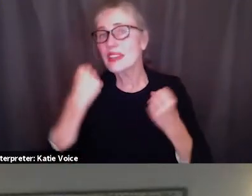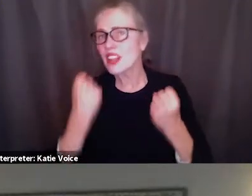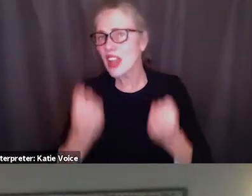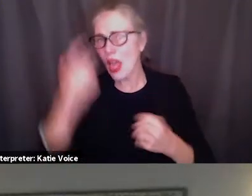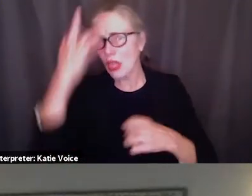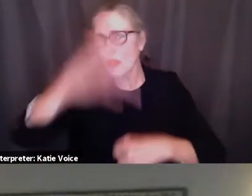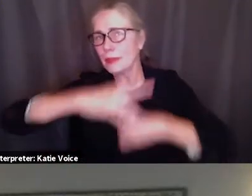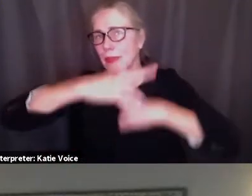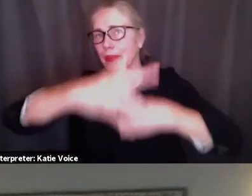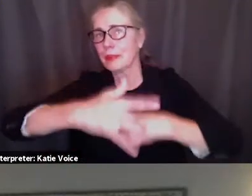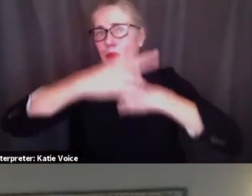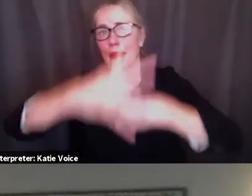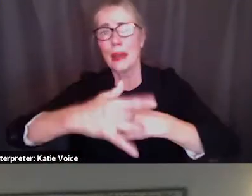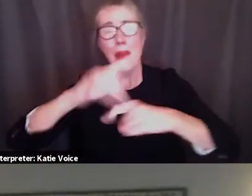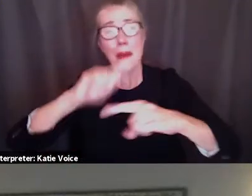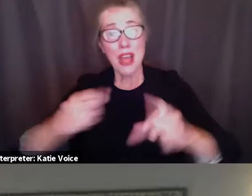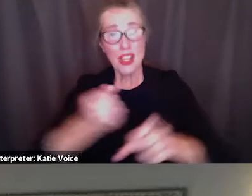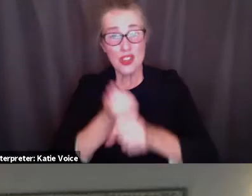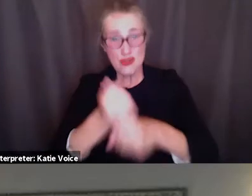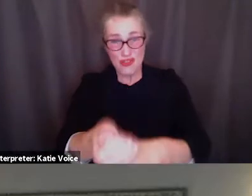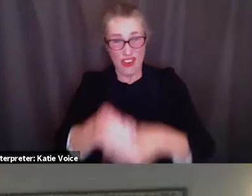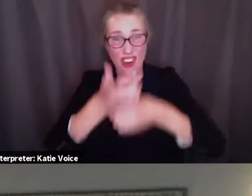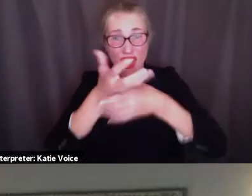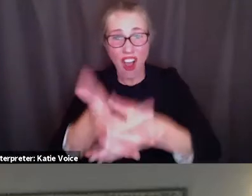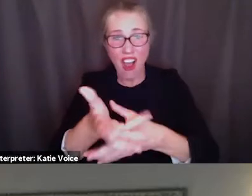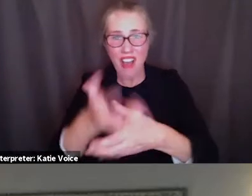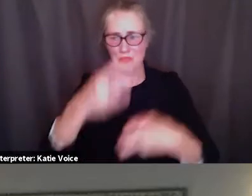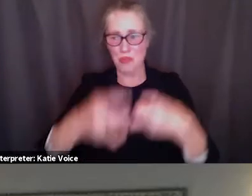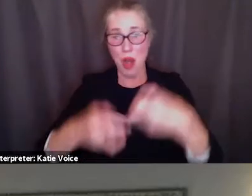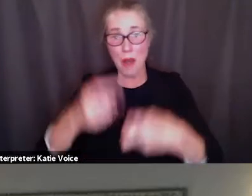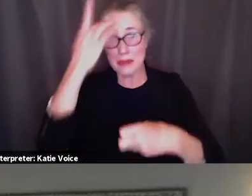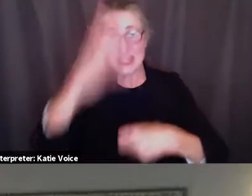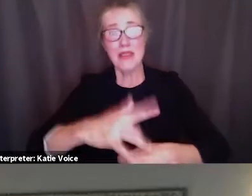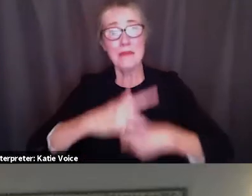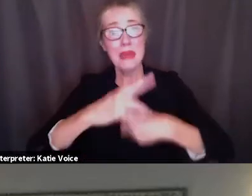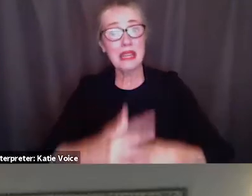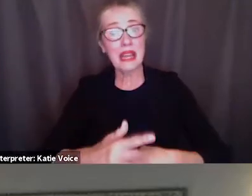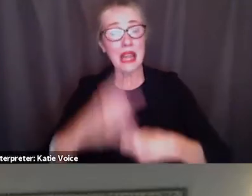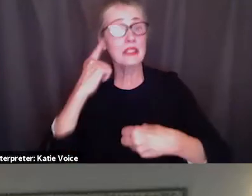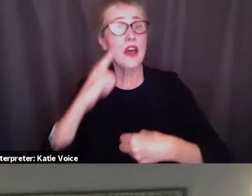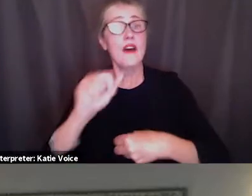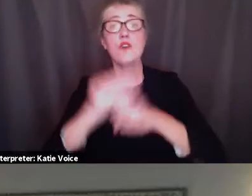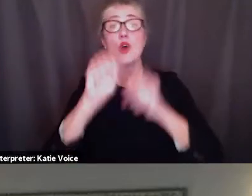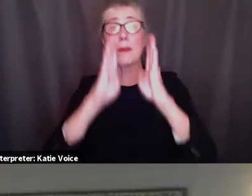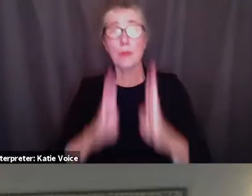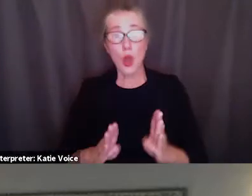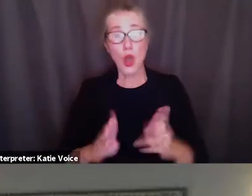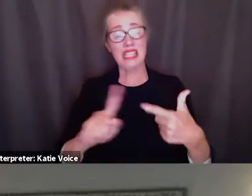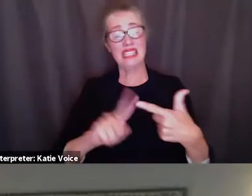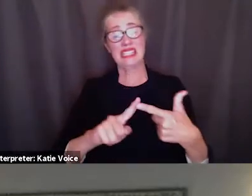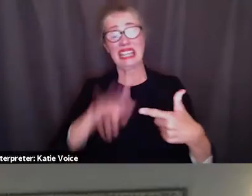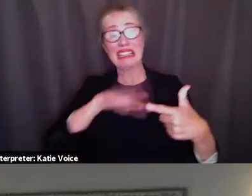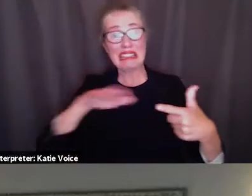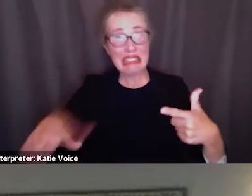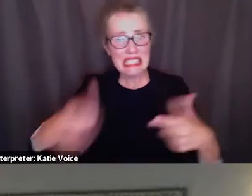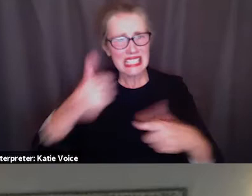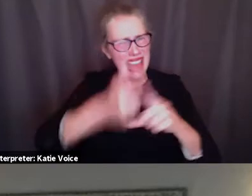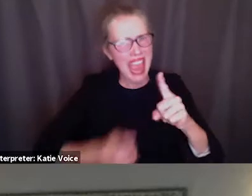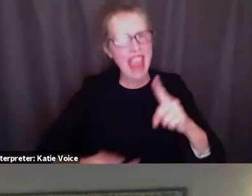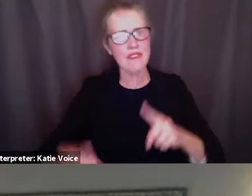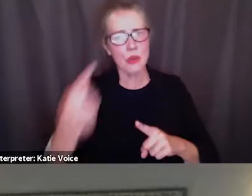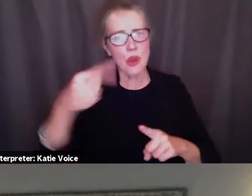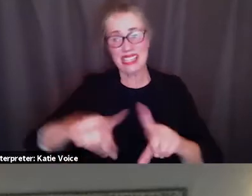you are causing mental health problems to employees and to kids and to everybody in